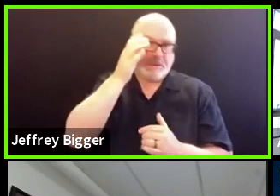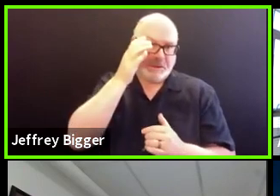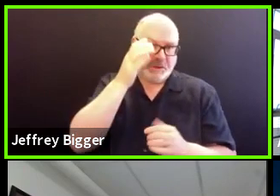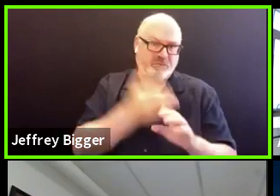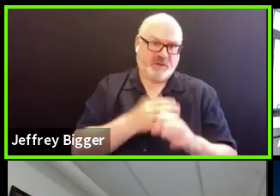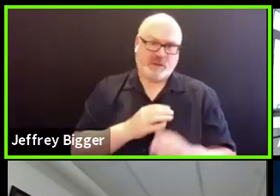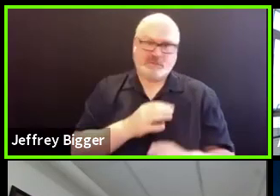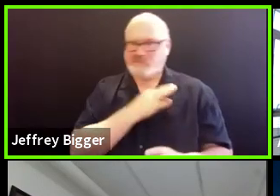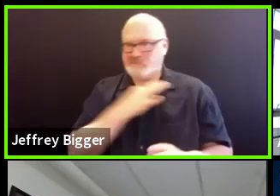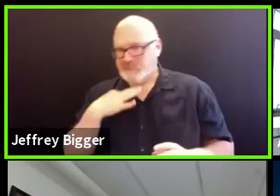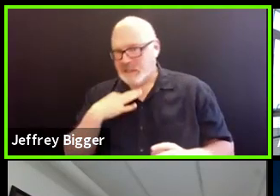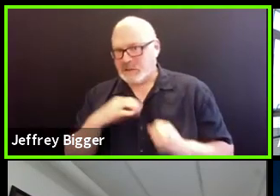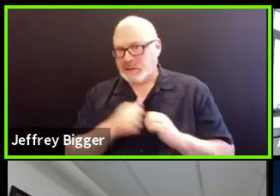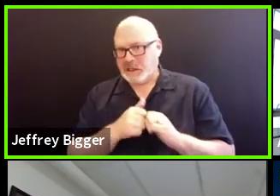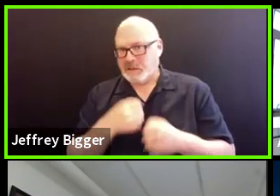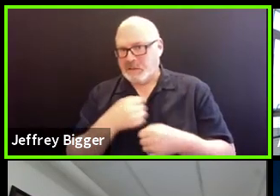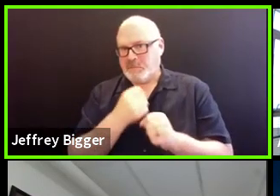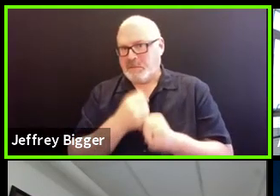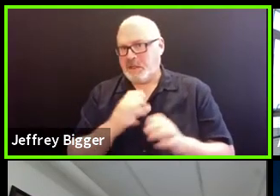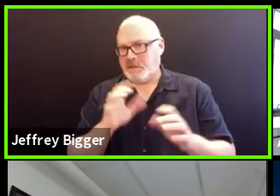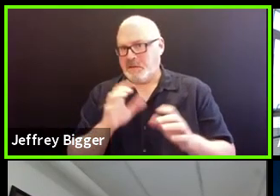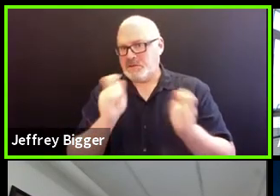they're making those adjustments.